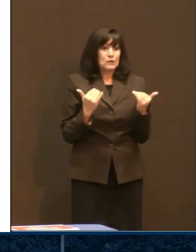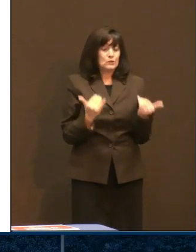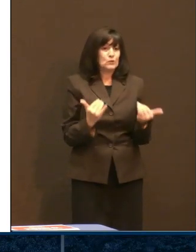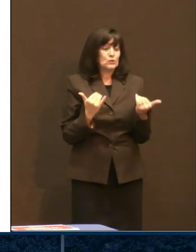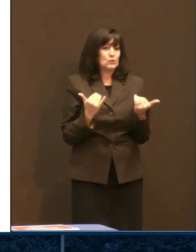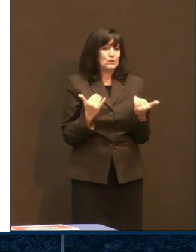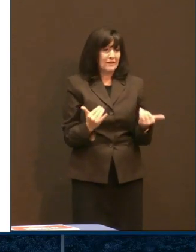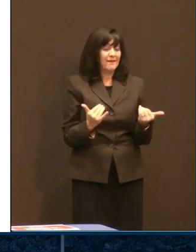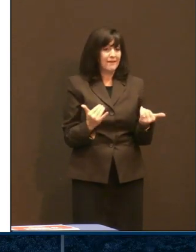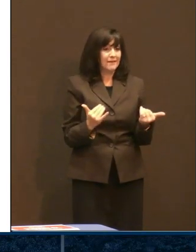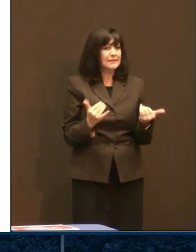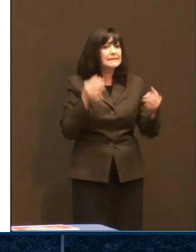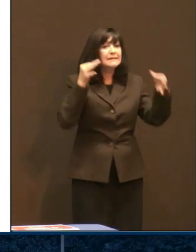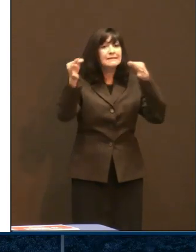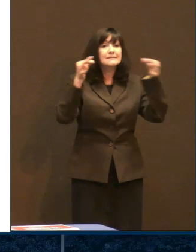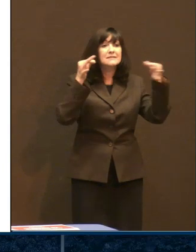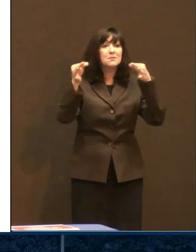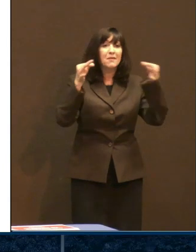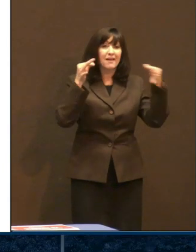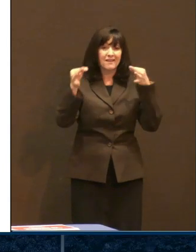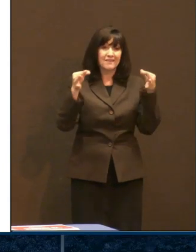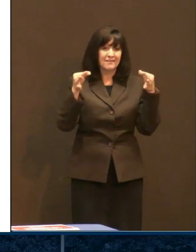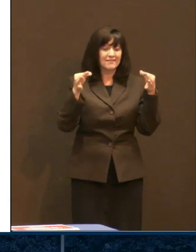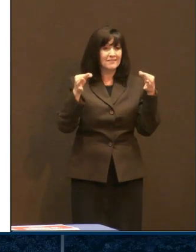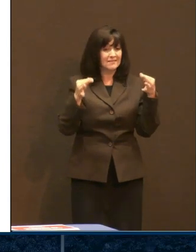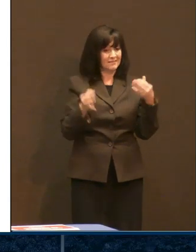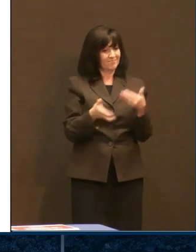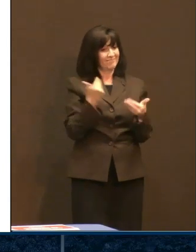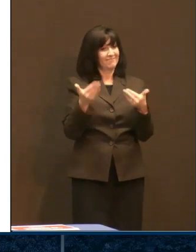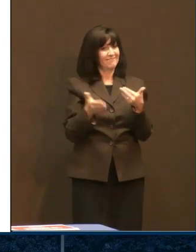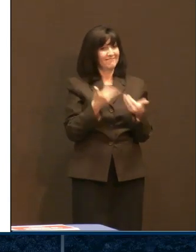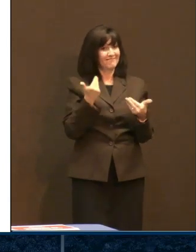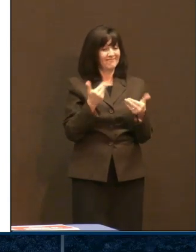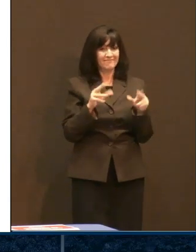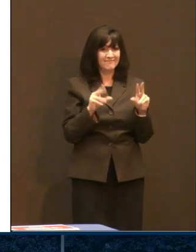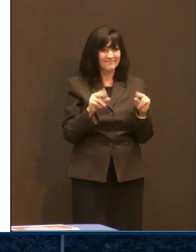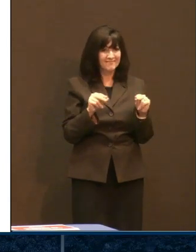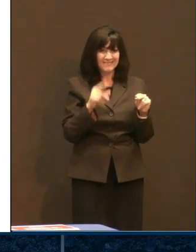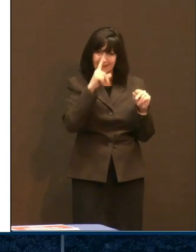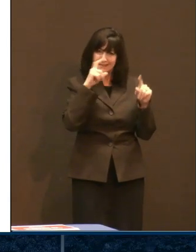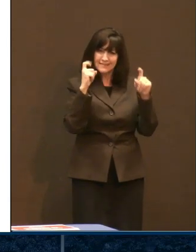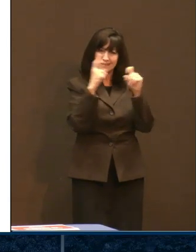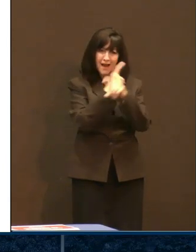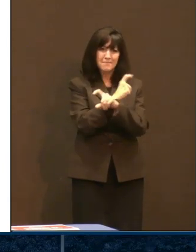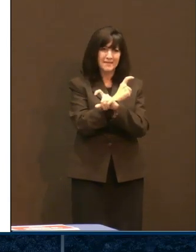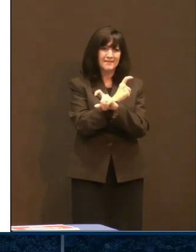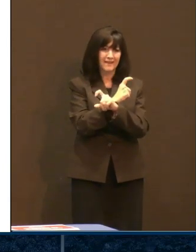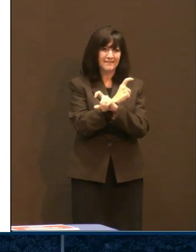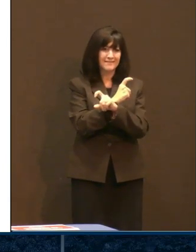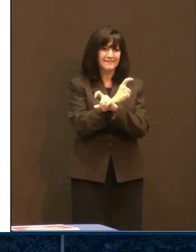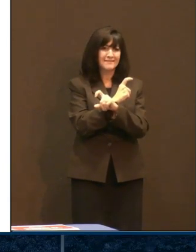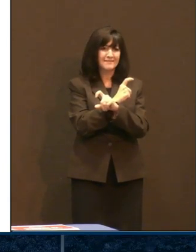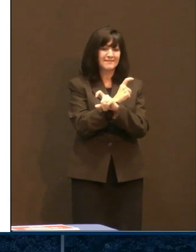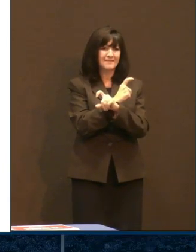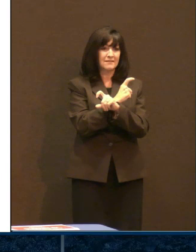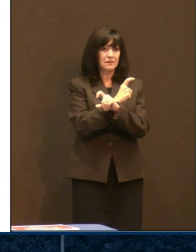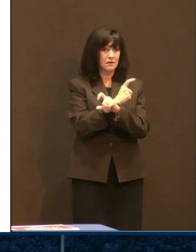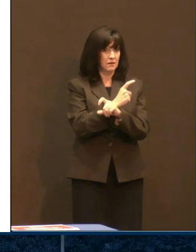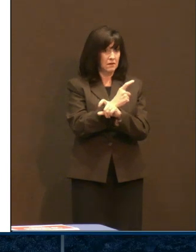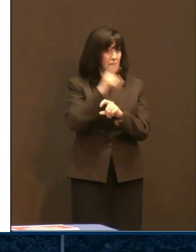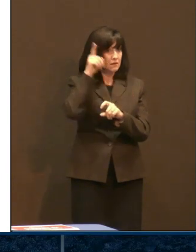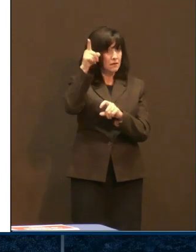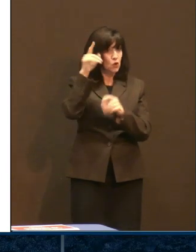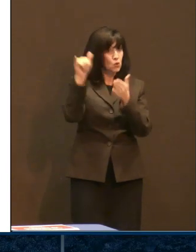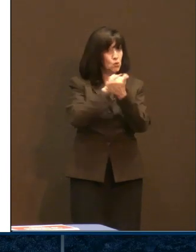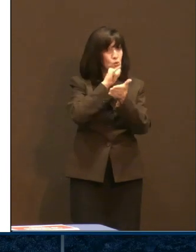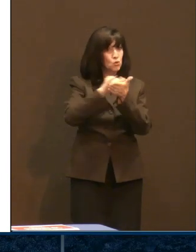the complexity of that for Delaware, because we do have a flat curve, and the question is, it's not like New York where it